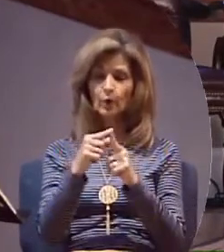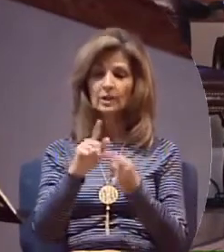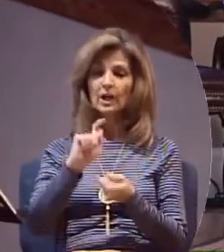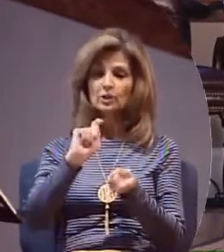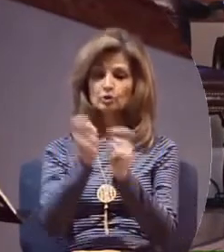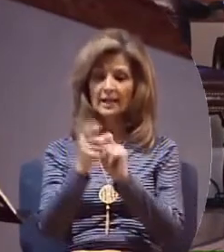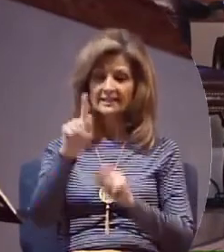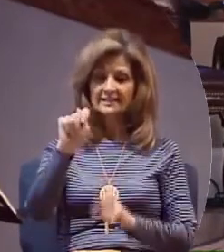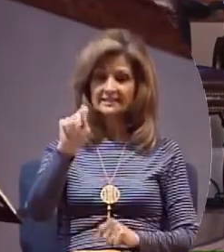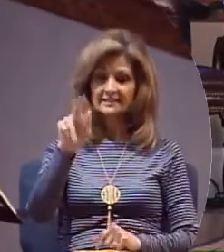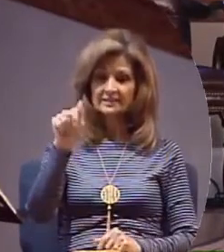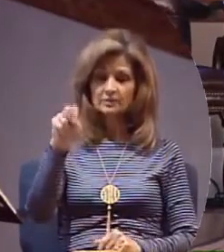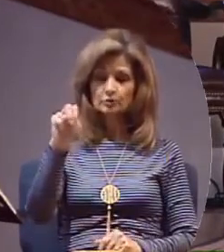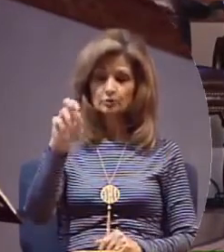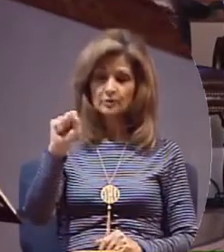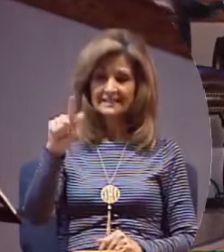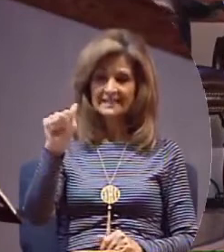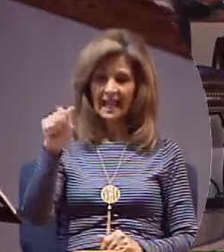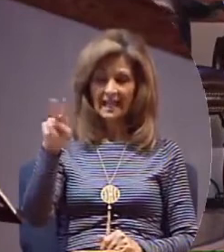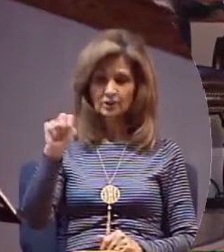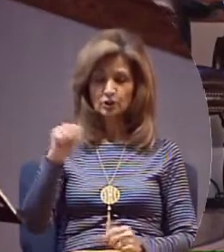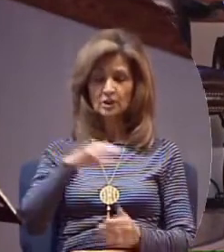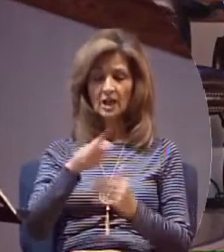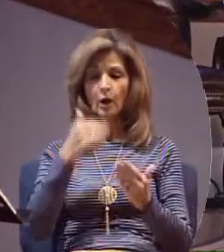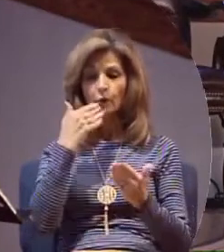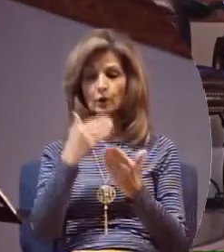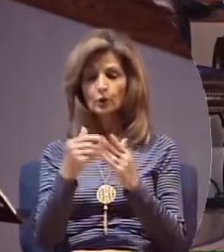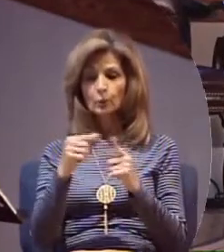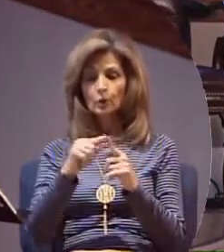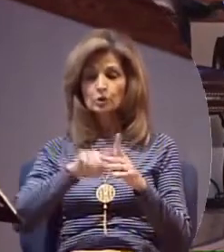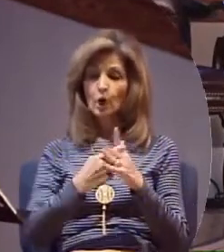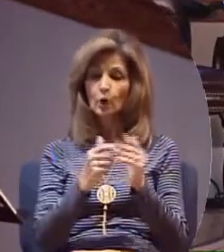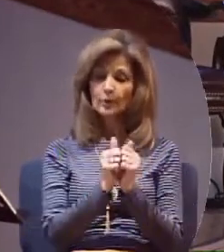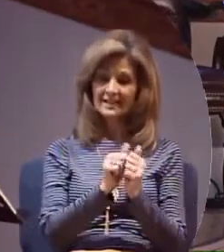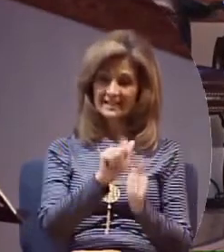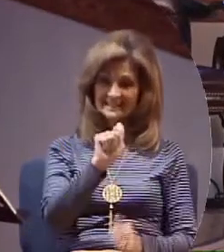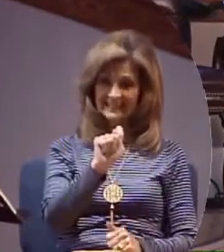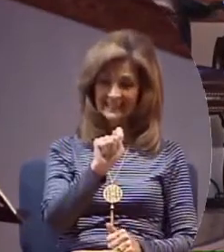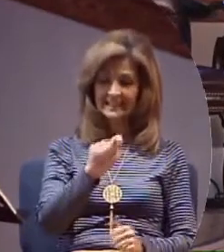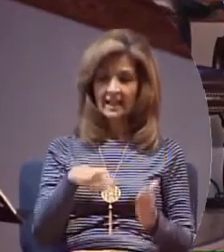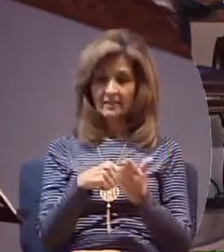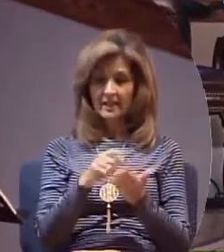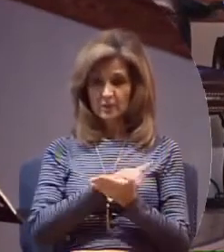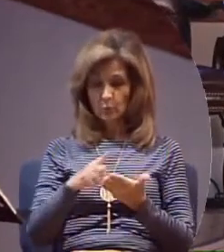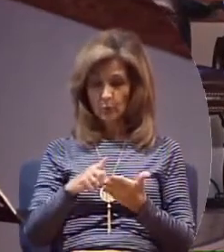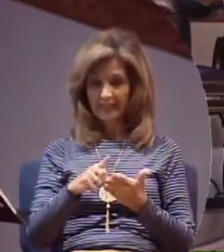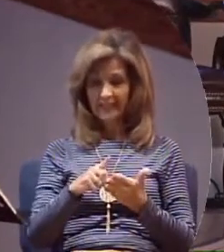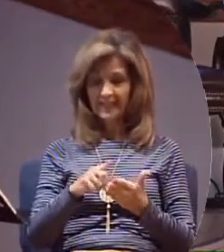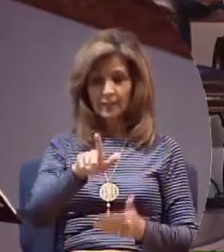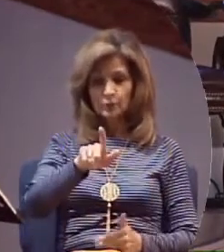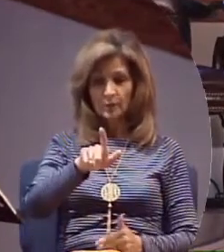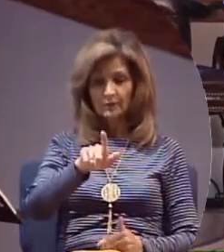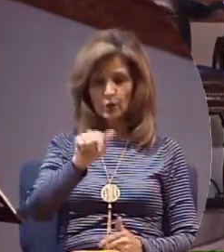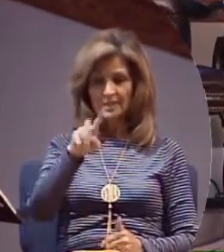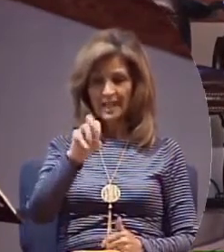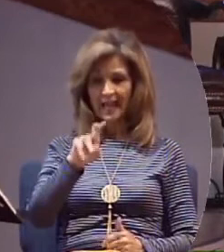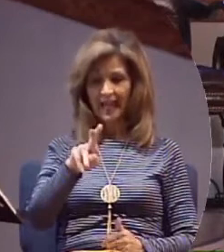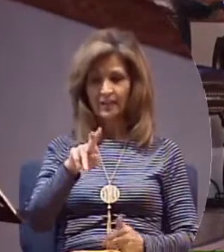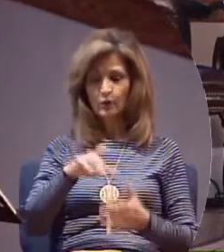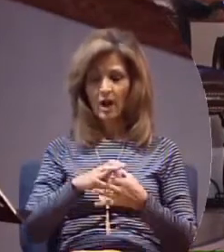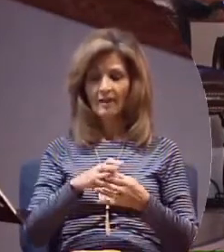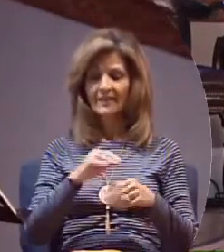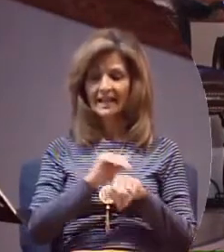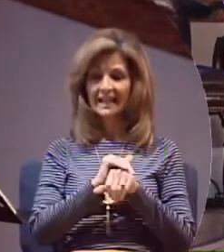translation. All good words in our Bible that begin with the letter T. Now, this week, we're down to the 21st letter of our